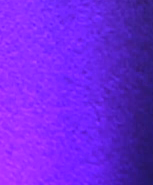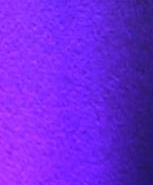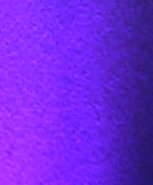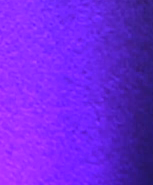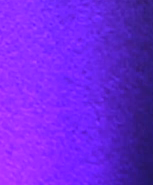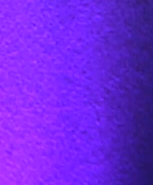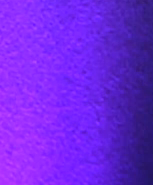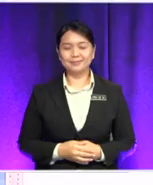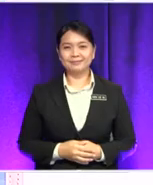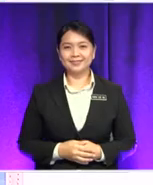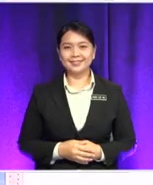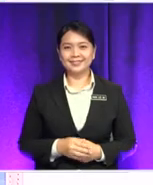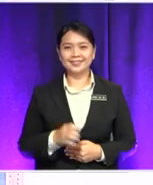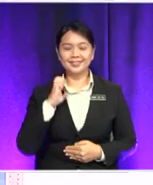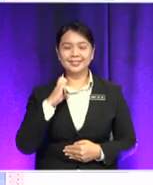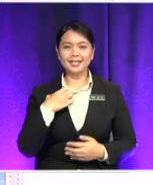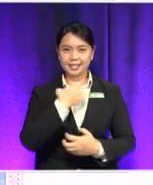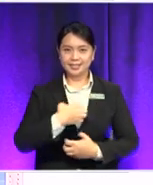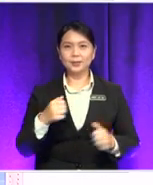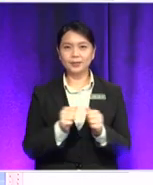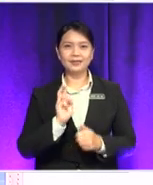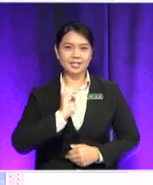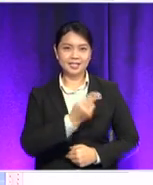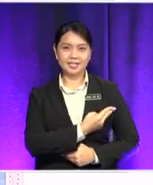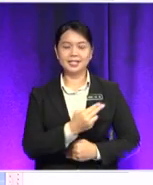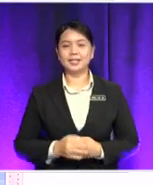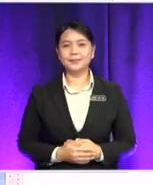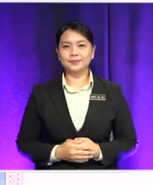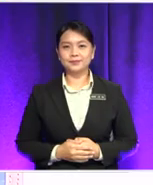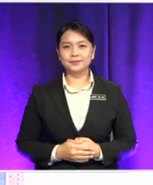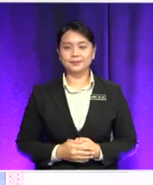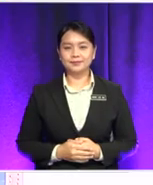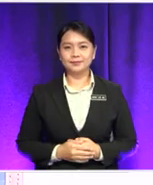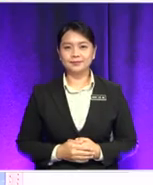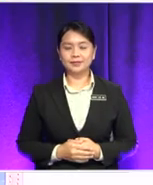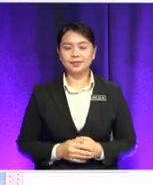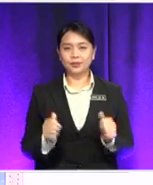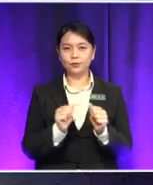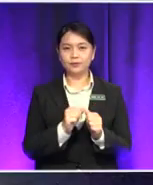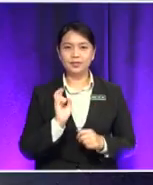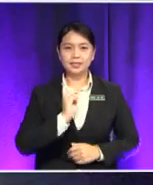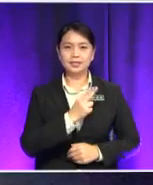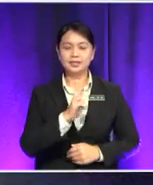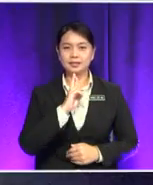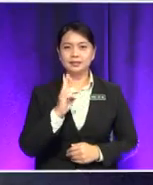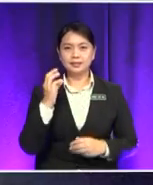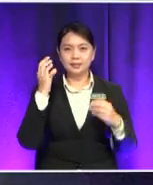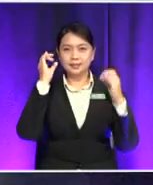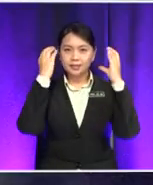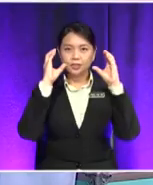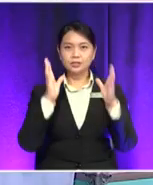There it is. She's also super excited to be with us. And of course, with me is Teacher Hidayah. How are you, Teacher